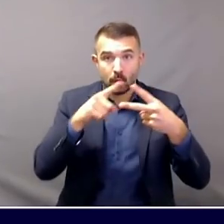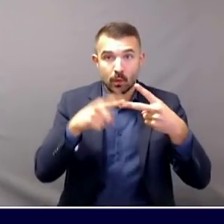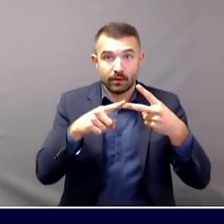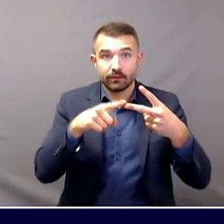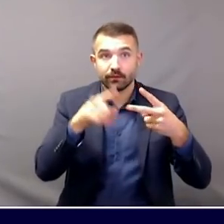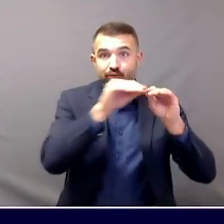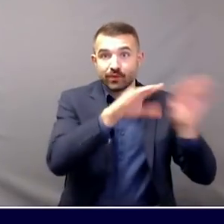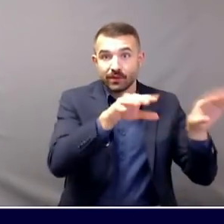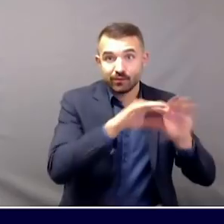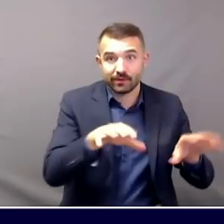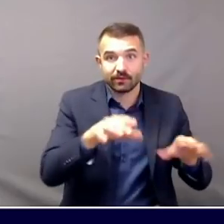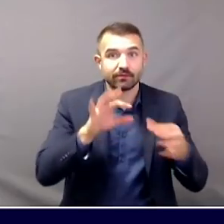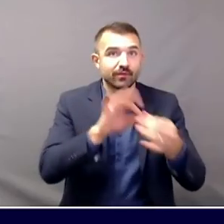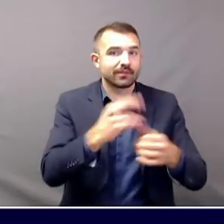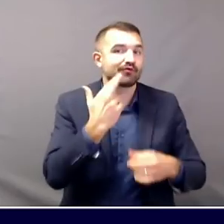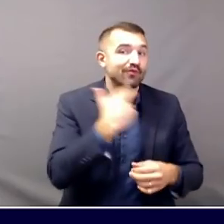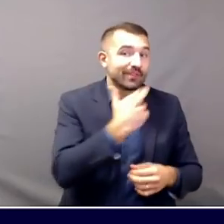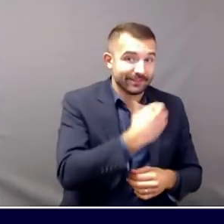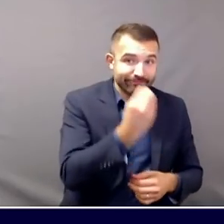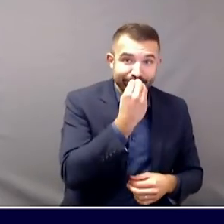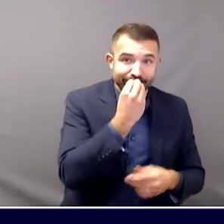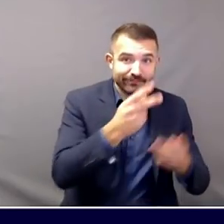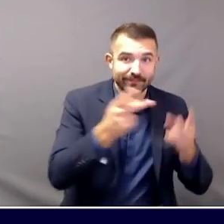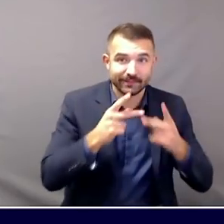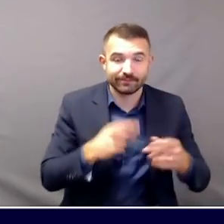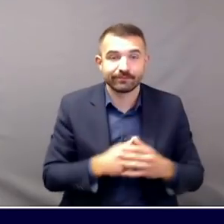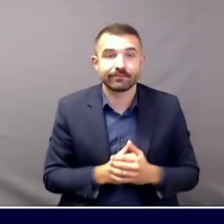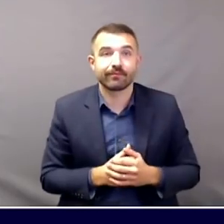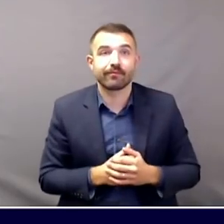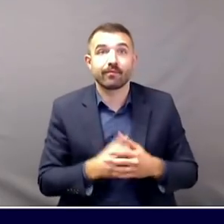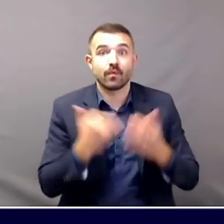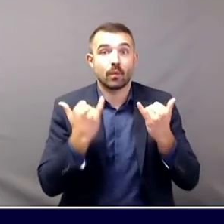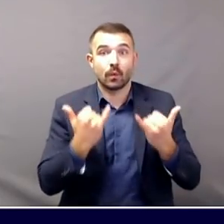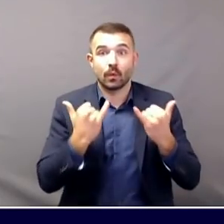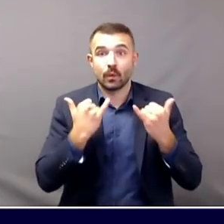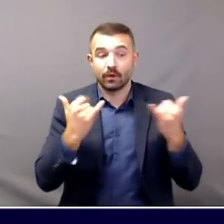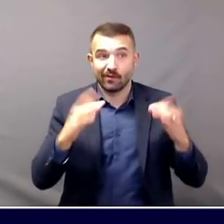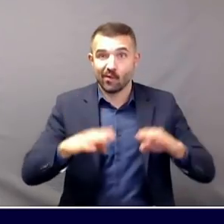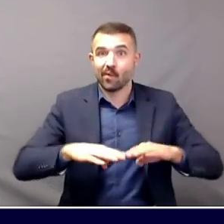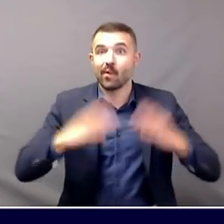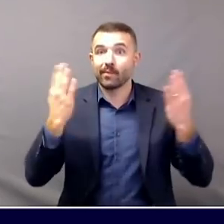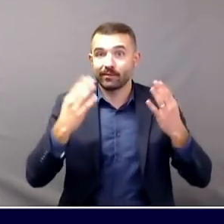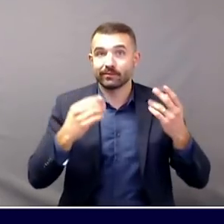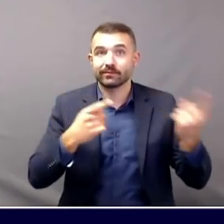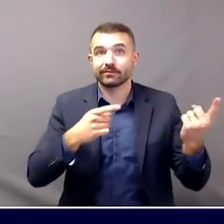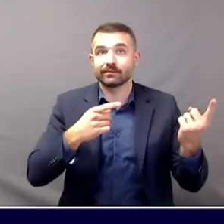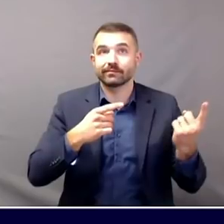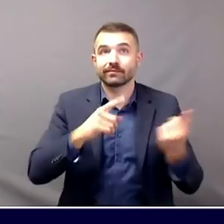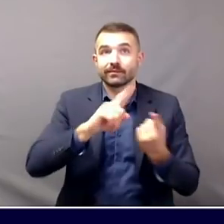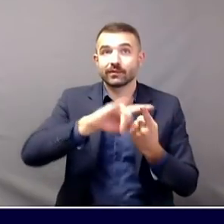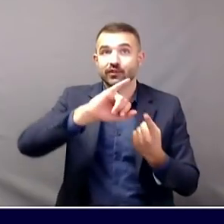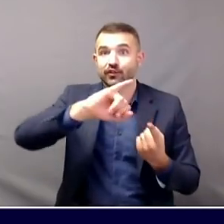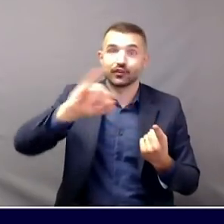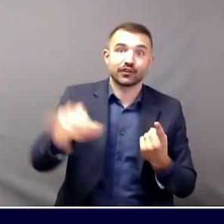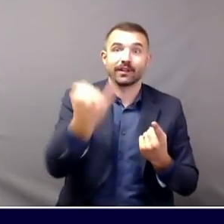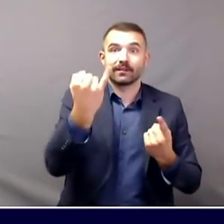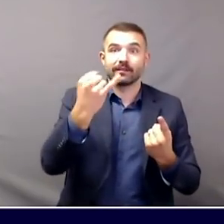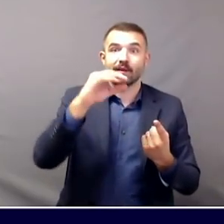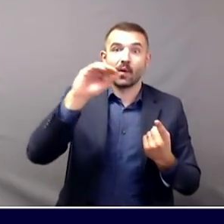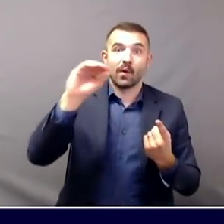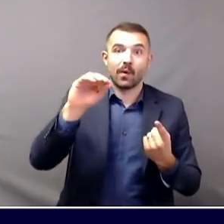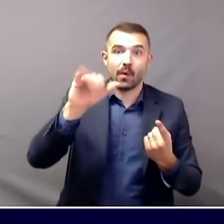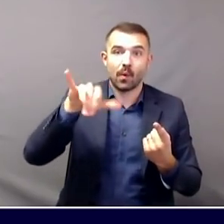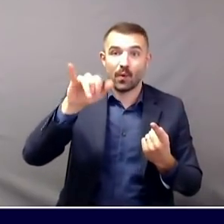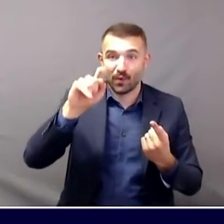Maine. Just today, we opened an investigation into Jay's Oysters over in Portland, where we